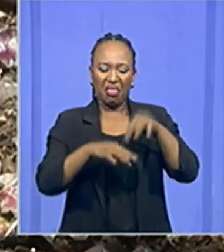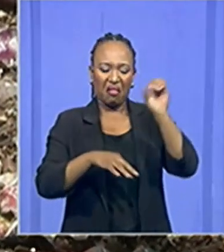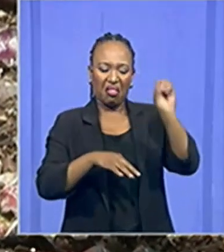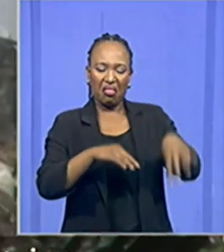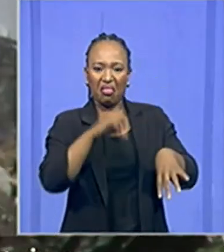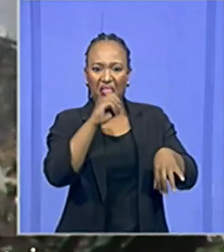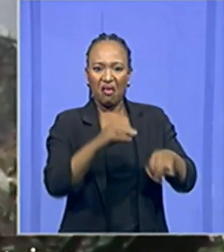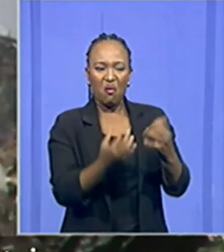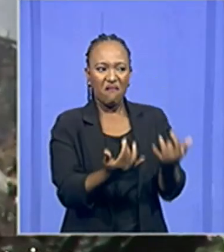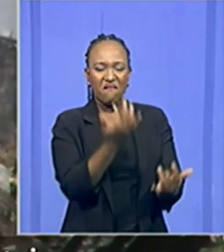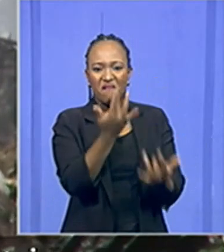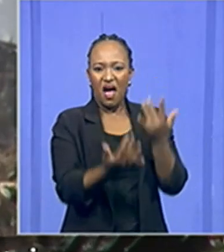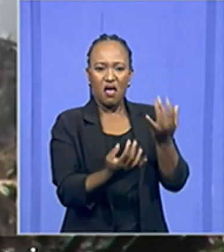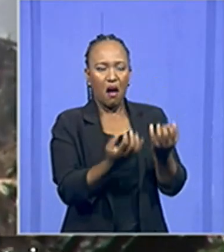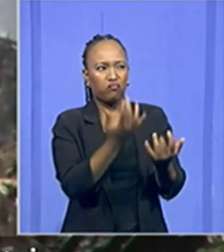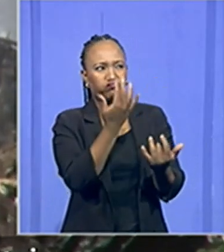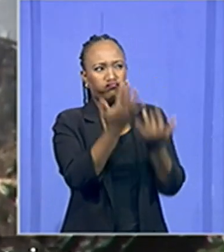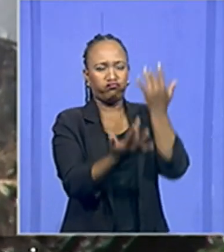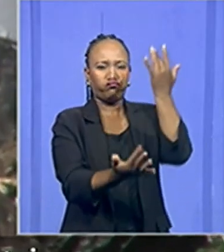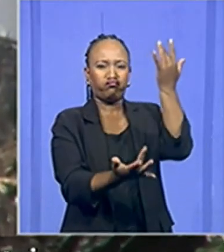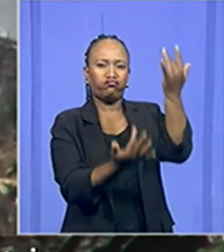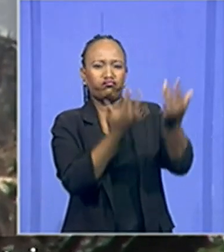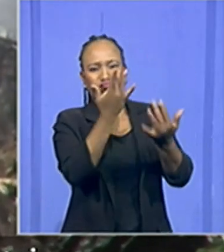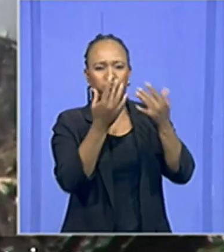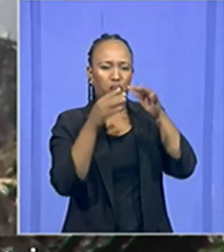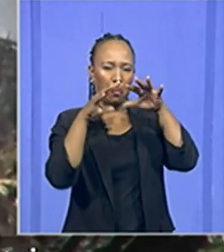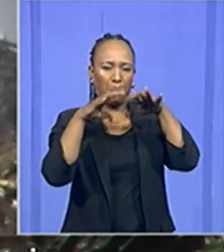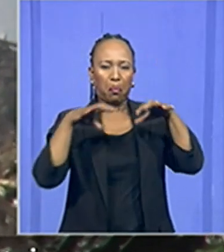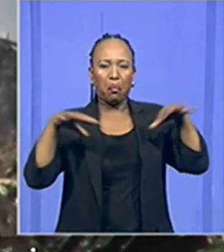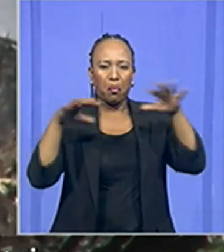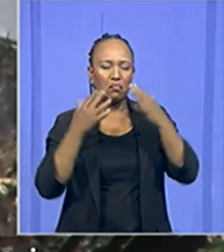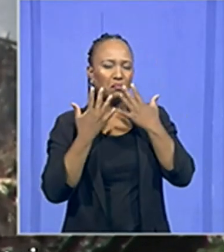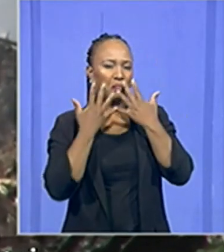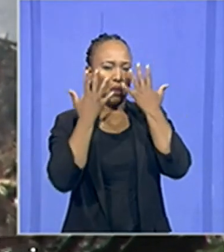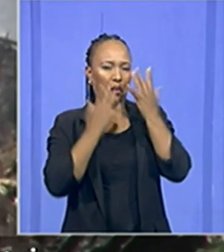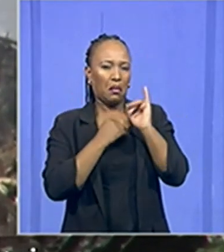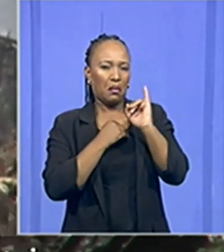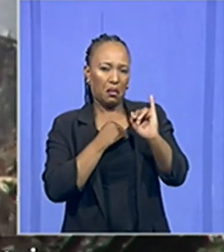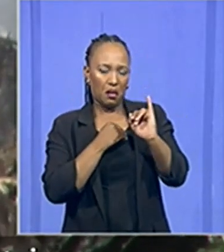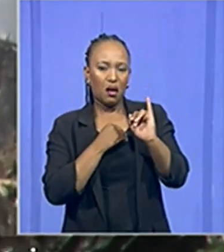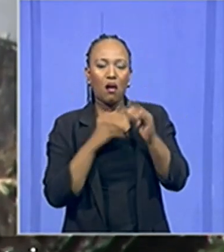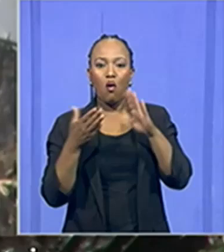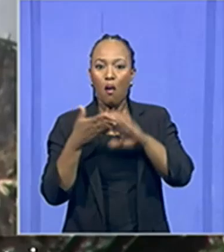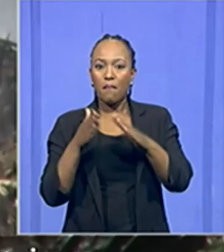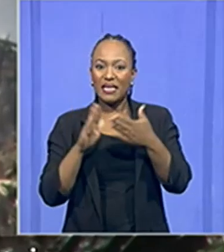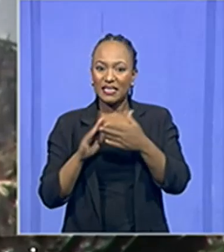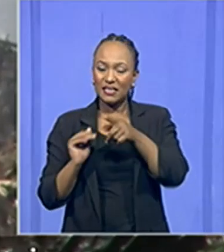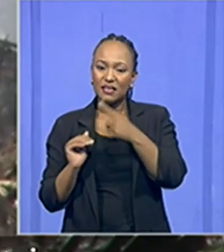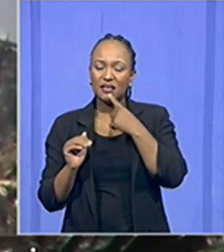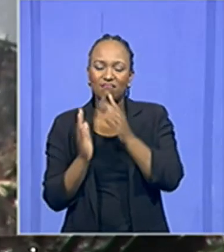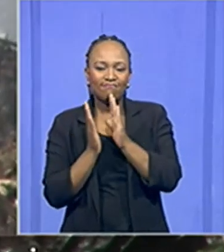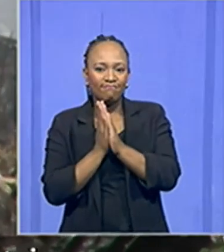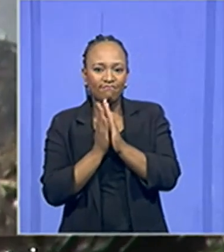bogale o sa kgotlelegego bonolo. Badudi bao ba tshwenyegilego ba ipiletša gore go tswalelwe ga lefelo leo